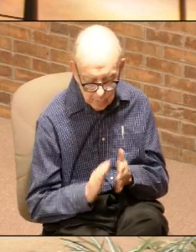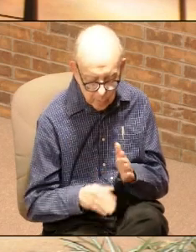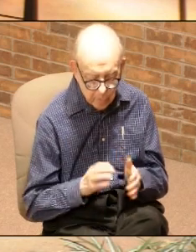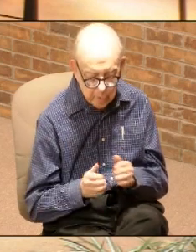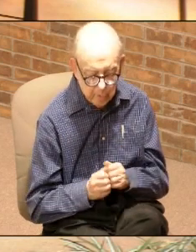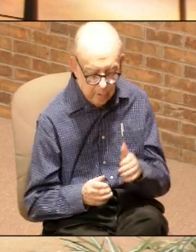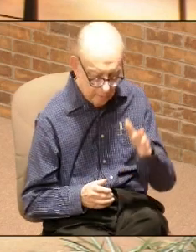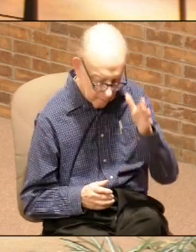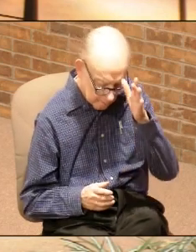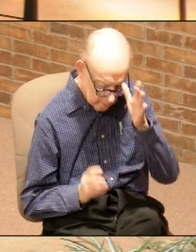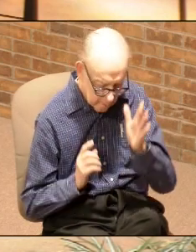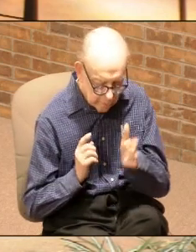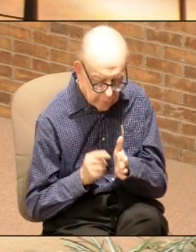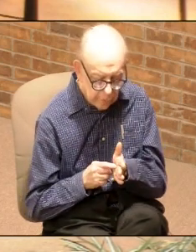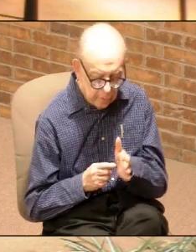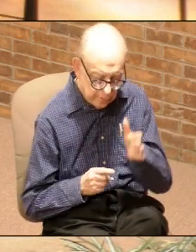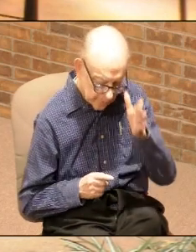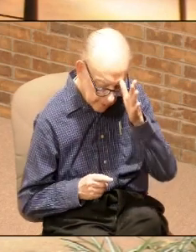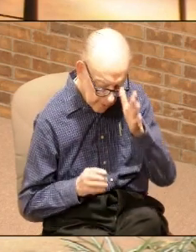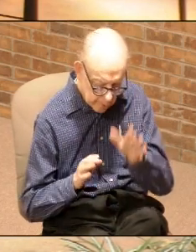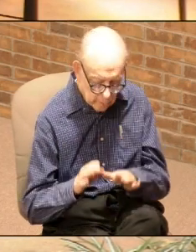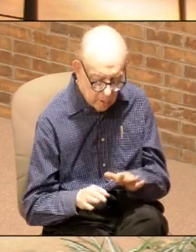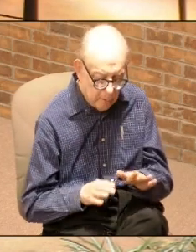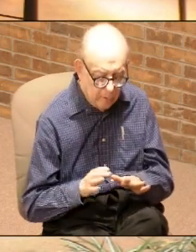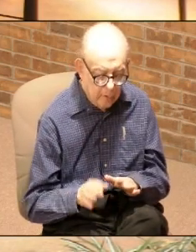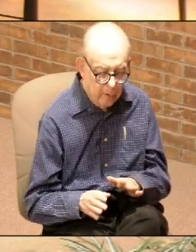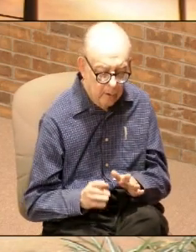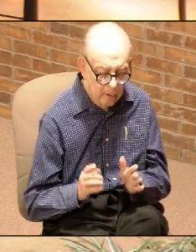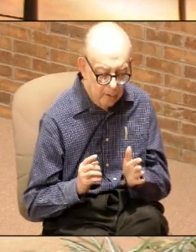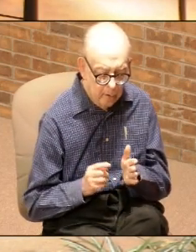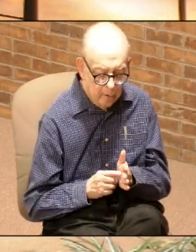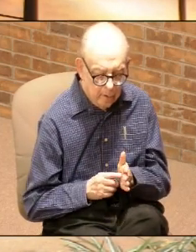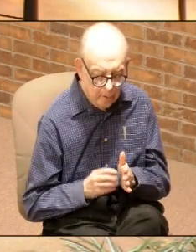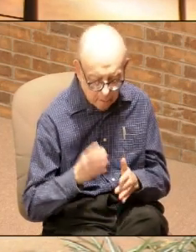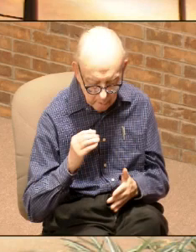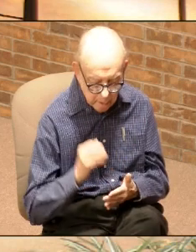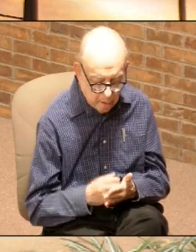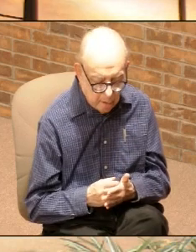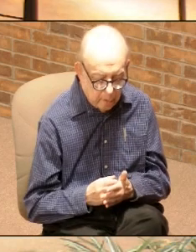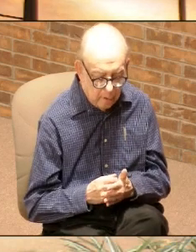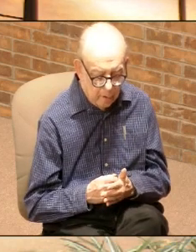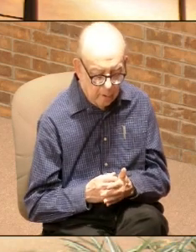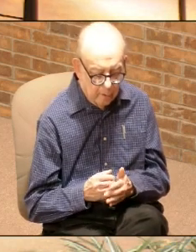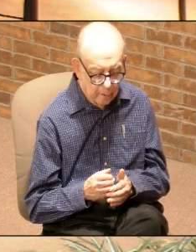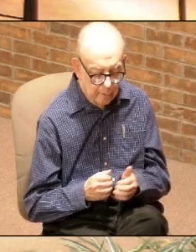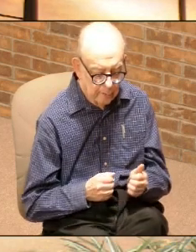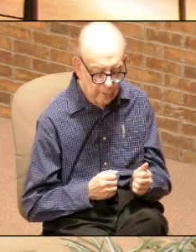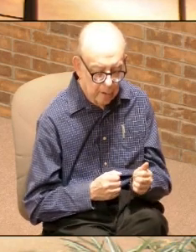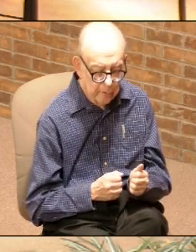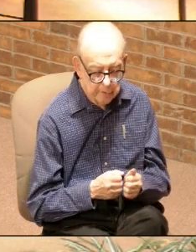And it shows the Father walking, and it shows the little boy trailing behind,